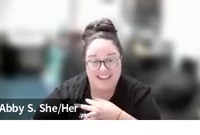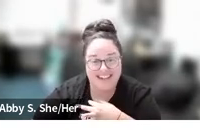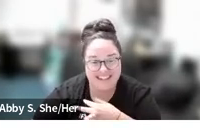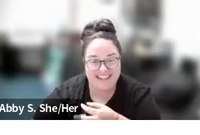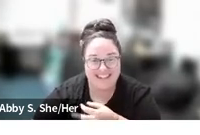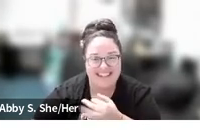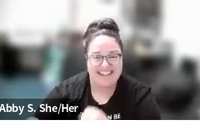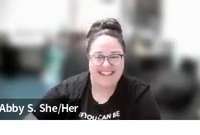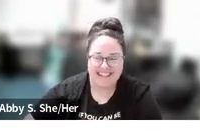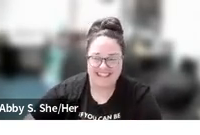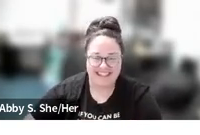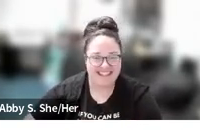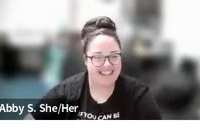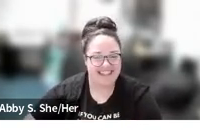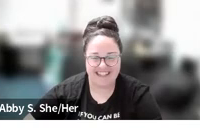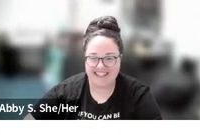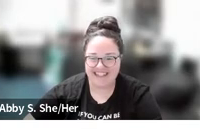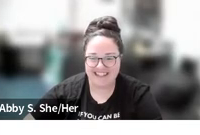asleep.